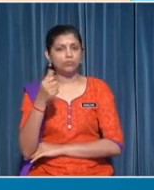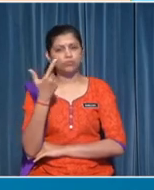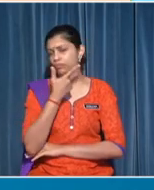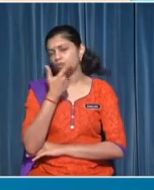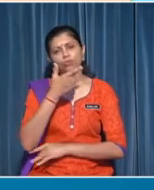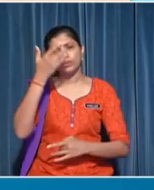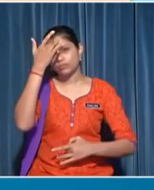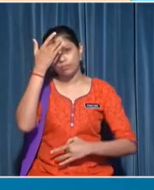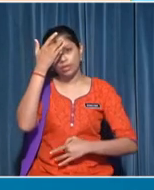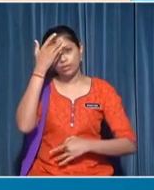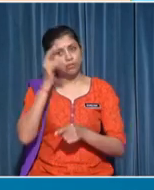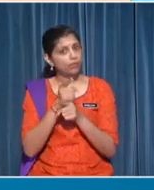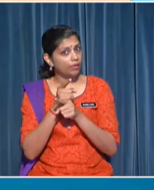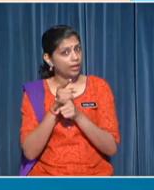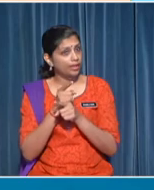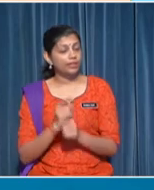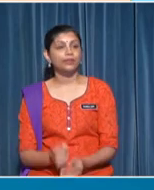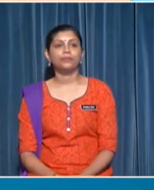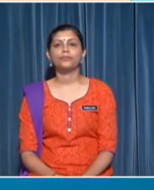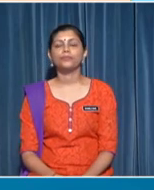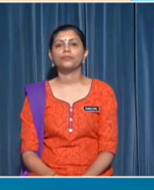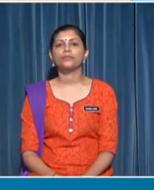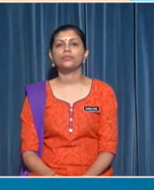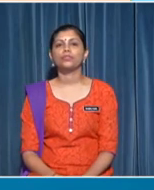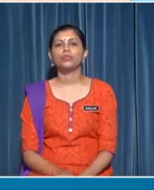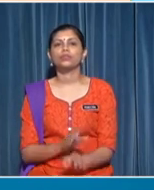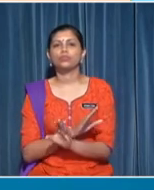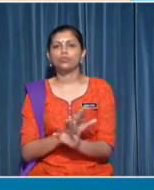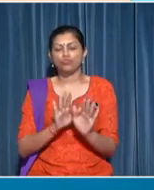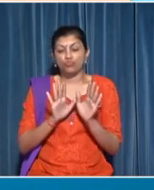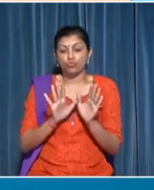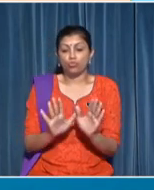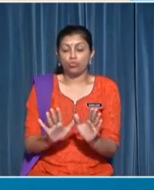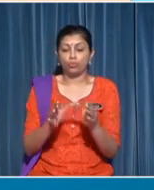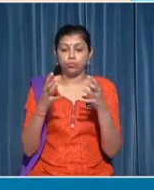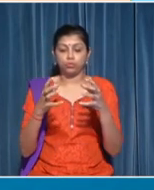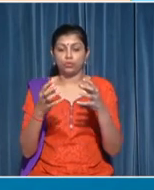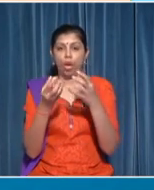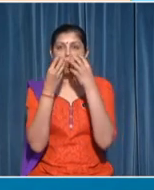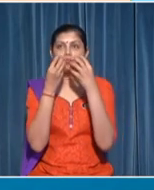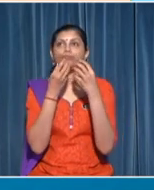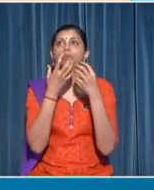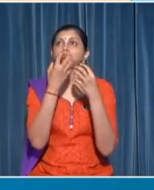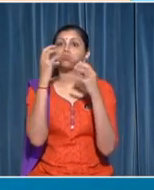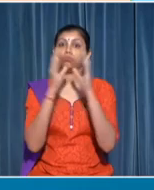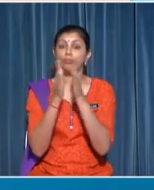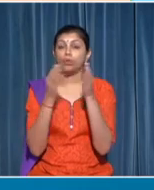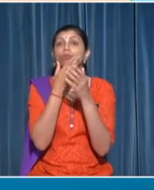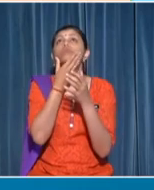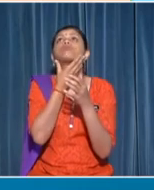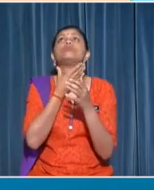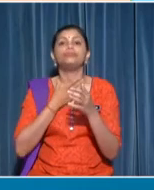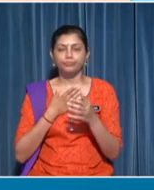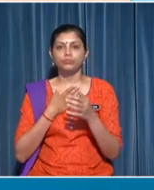course. Do not hastily push down big chunks of food down your throat. It